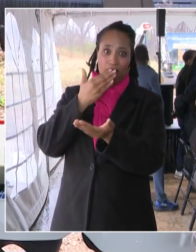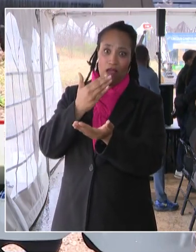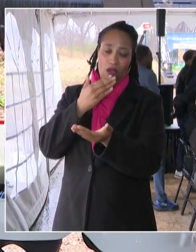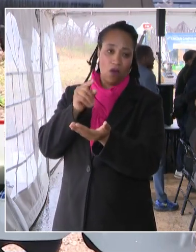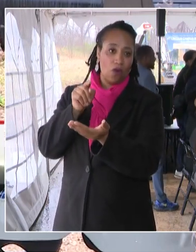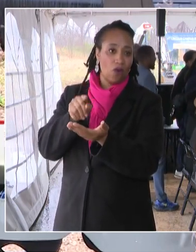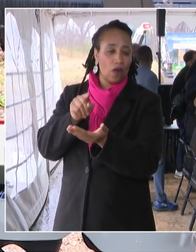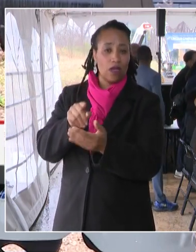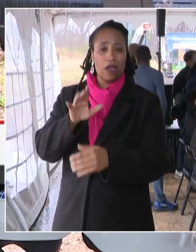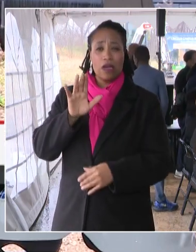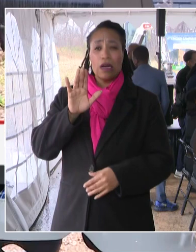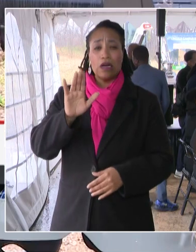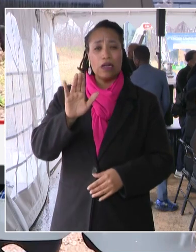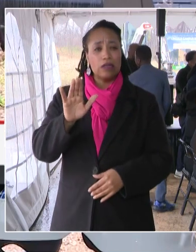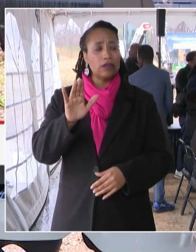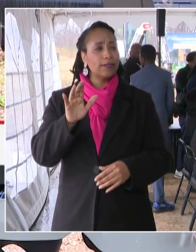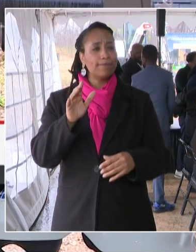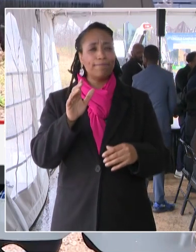commissioner.